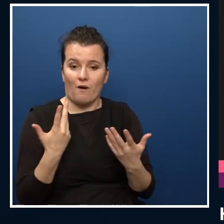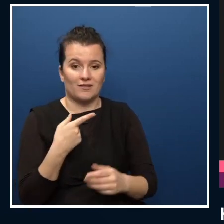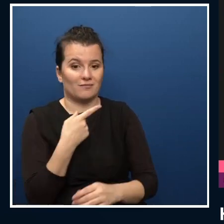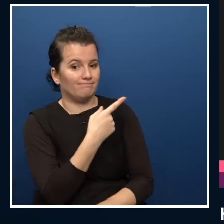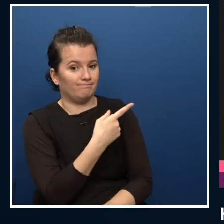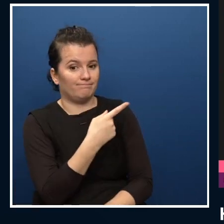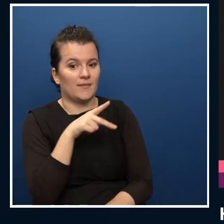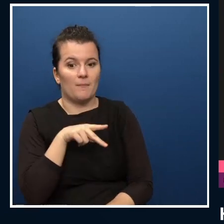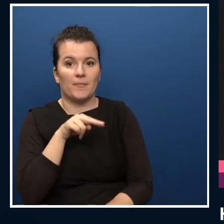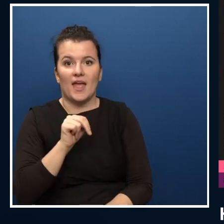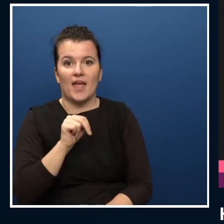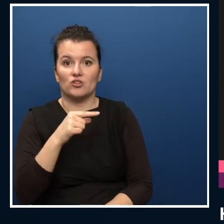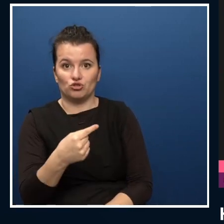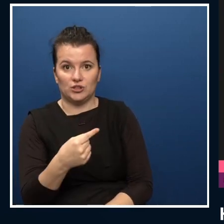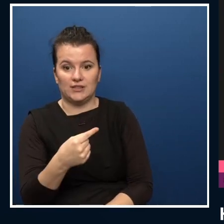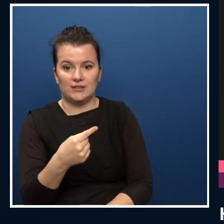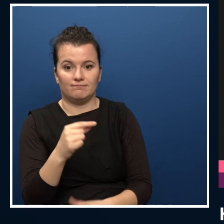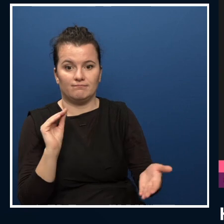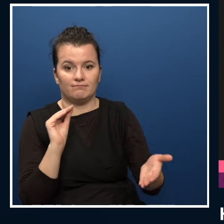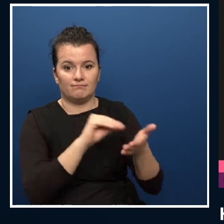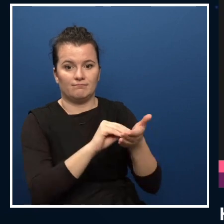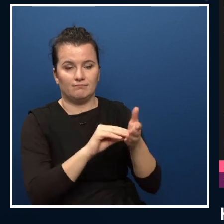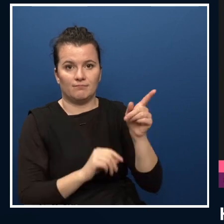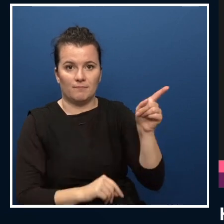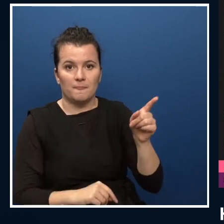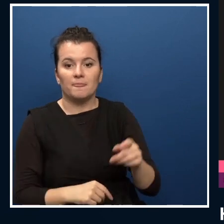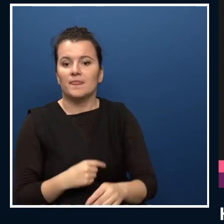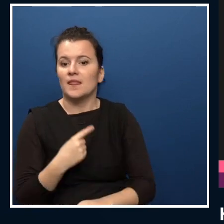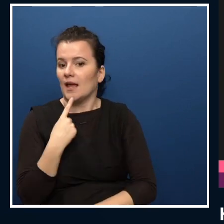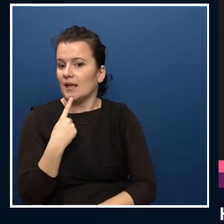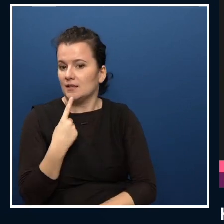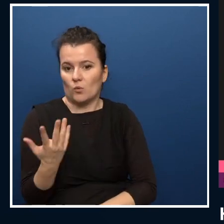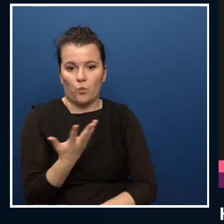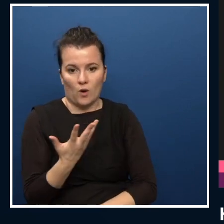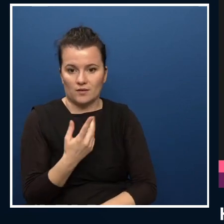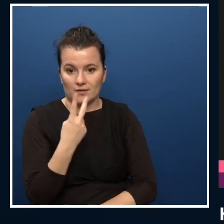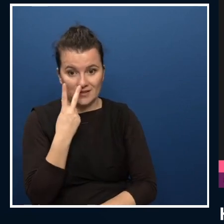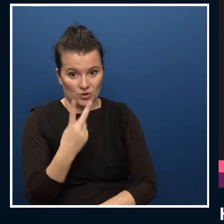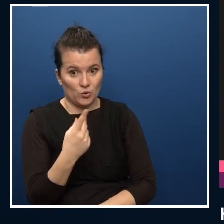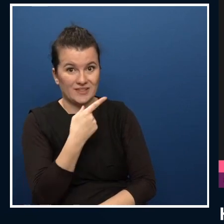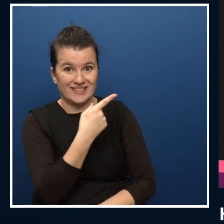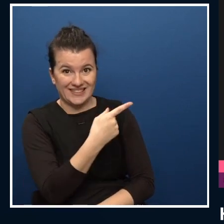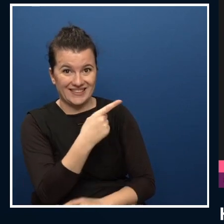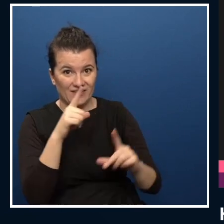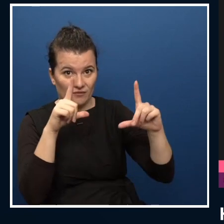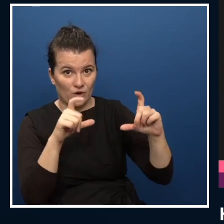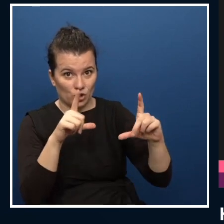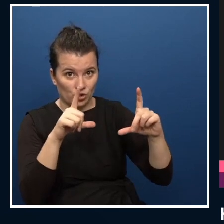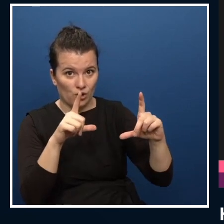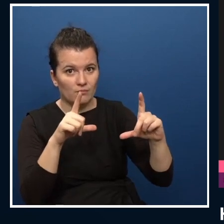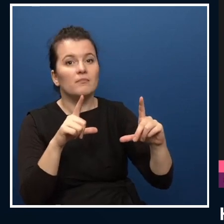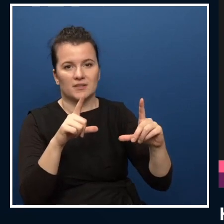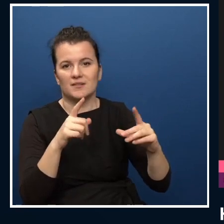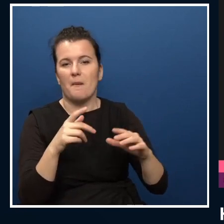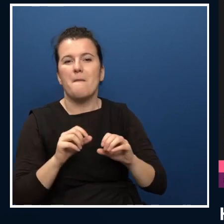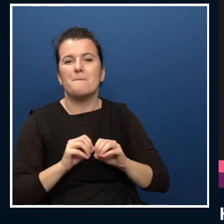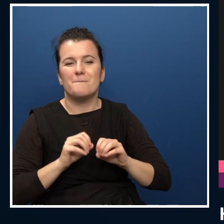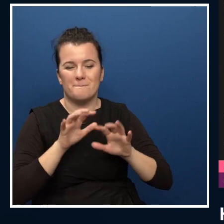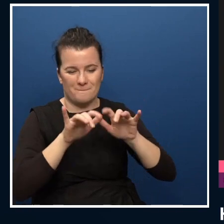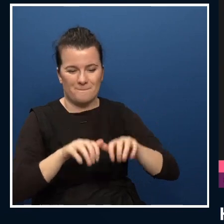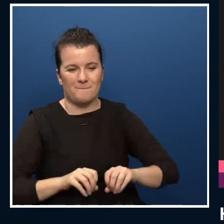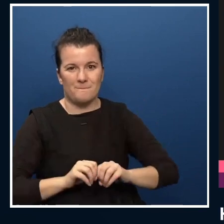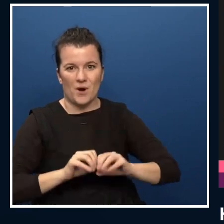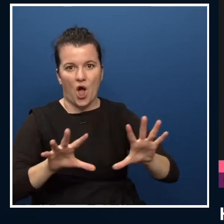file that says if you're seeing this image, you've stolen my blog. And then I have a list